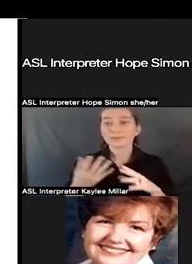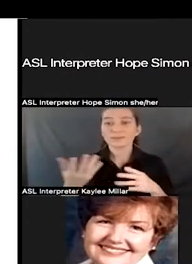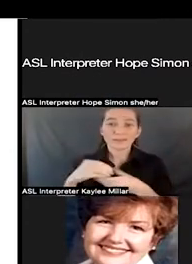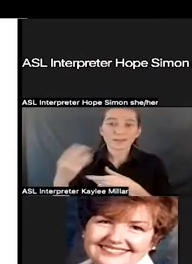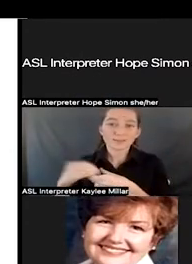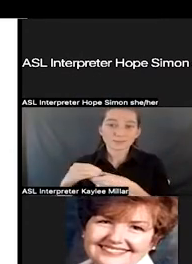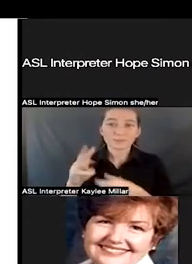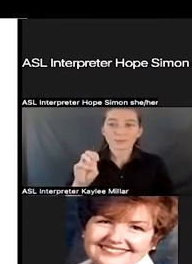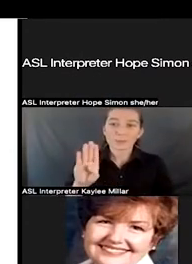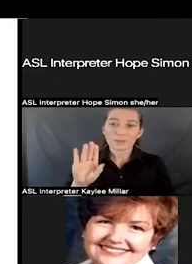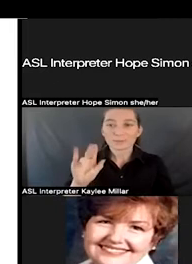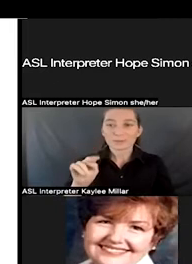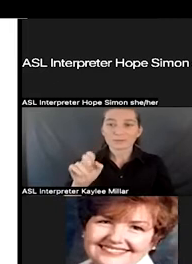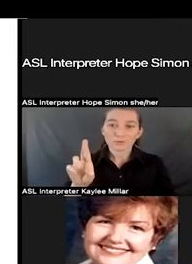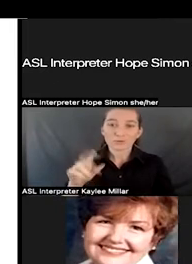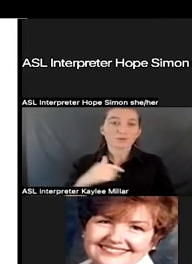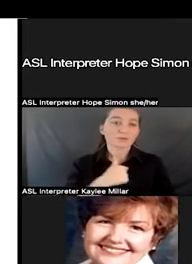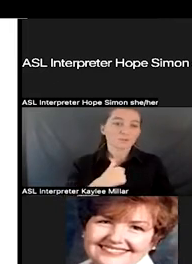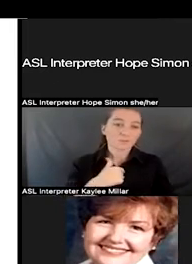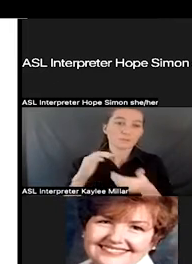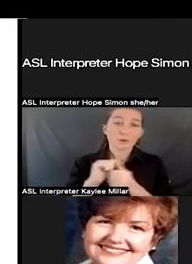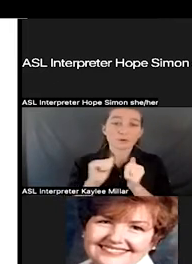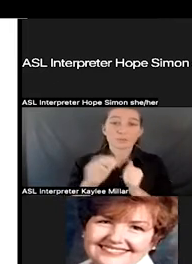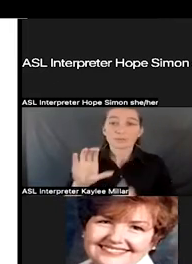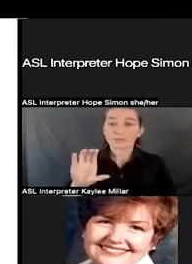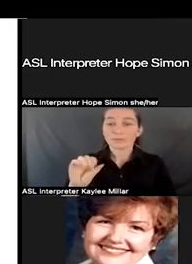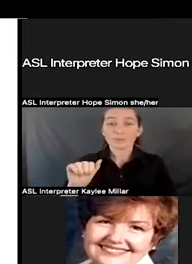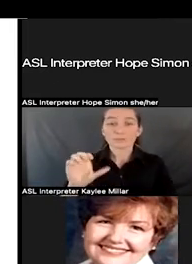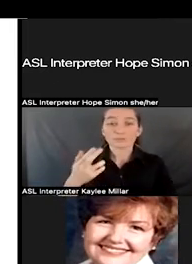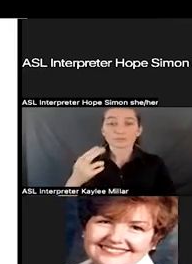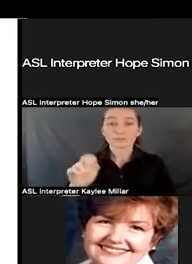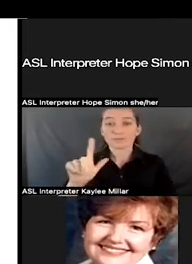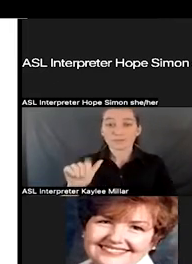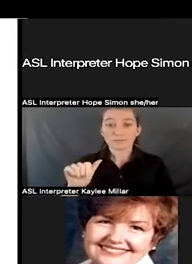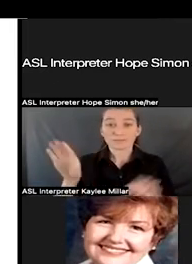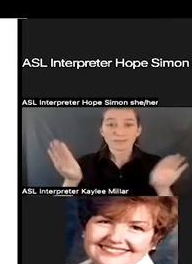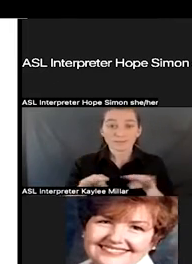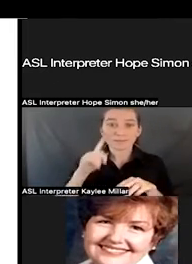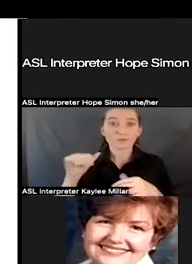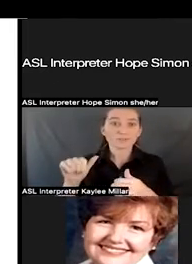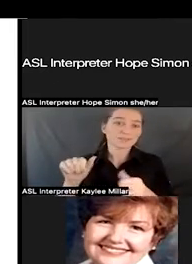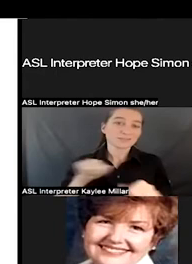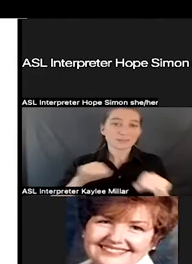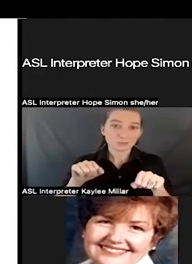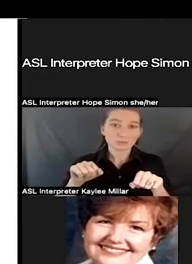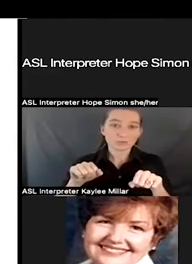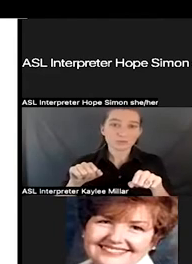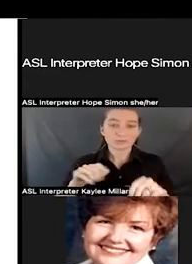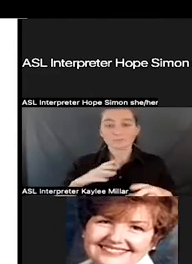partnering with the Coachella Valley Disaster Preparedness Network. In June, we are going to go south to San Diego